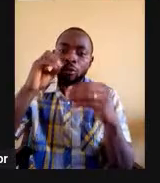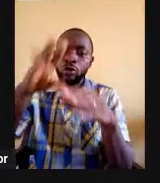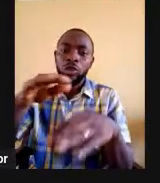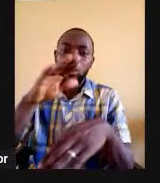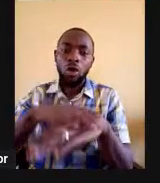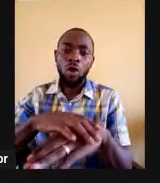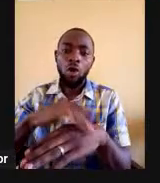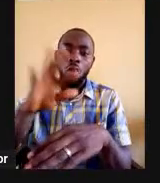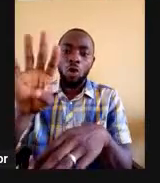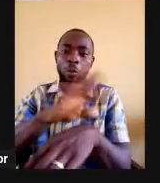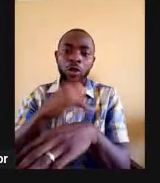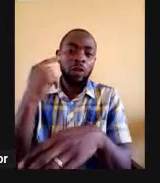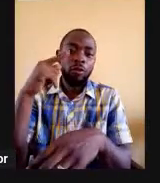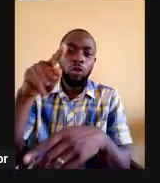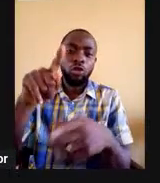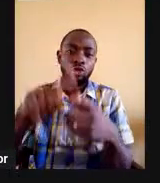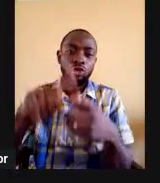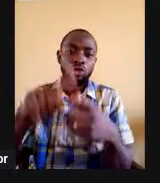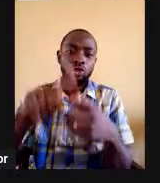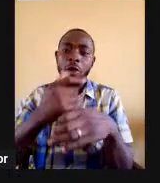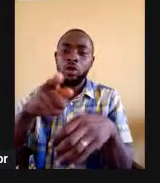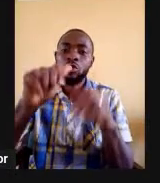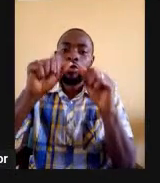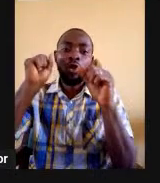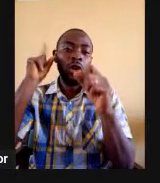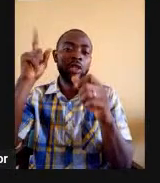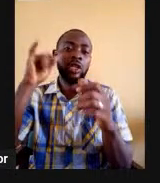So, next slide, please.